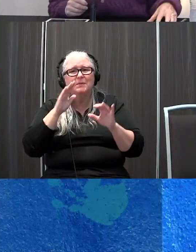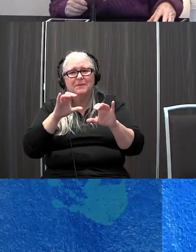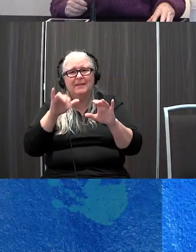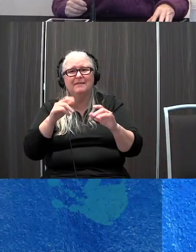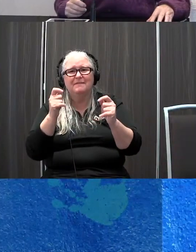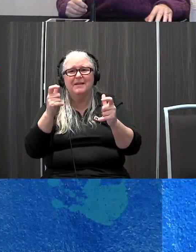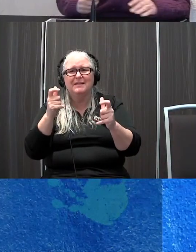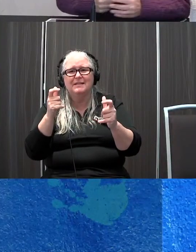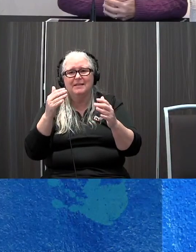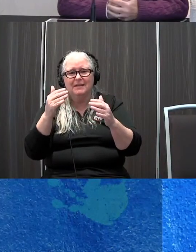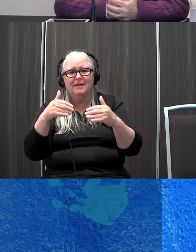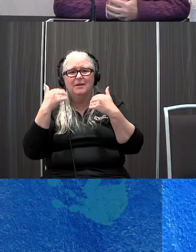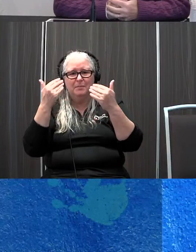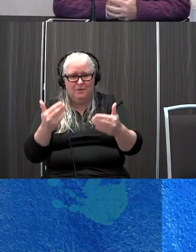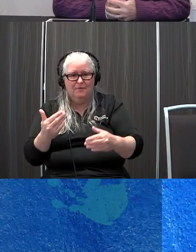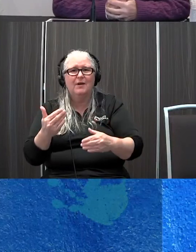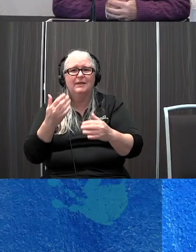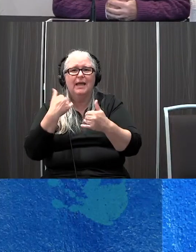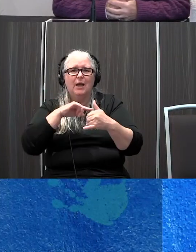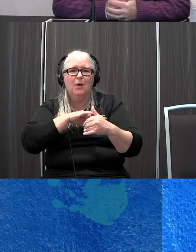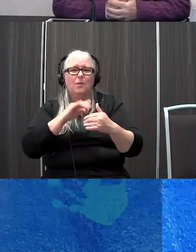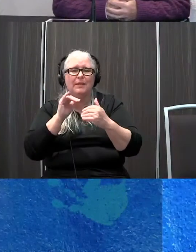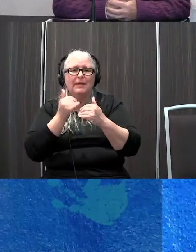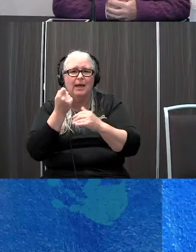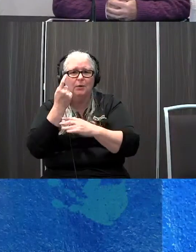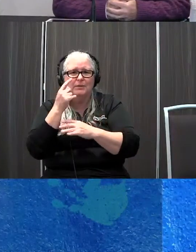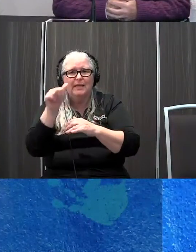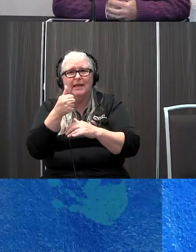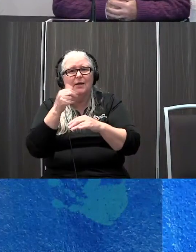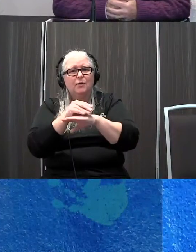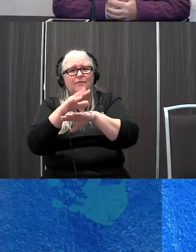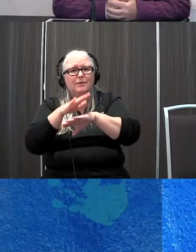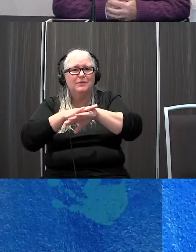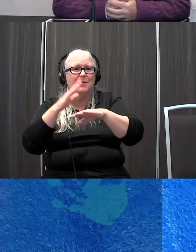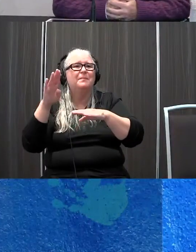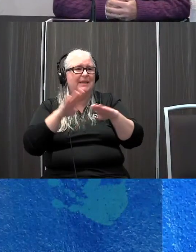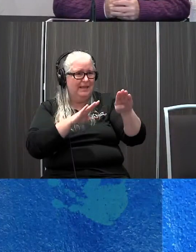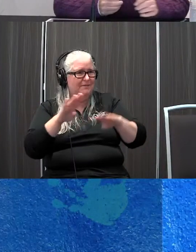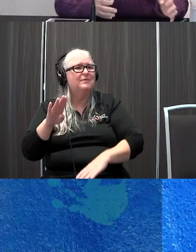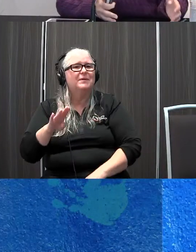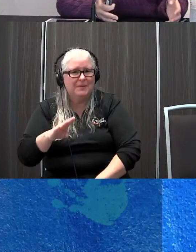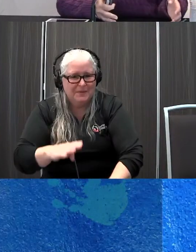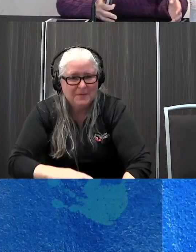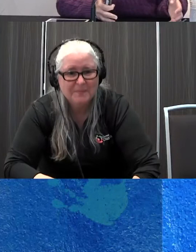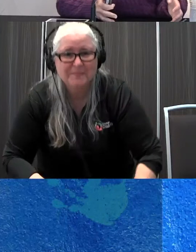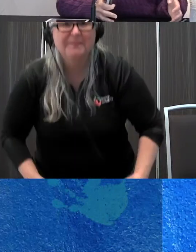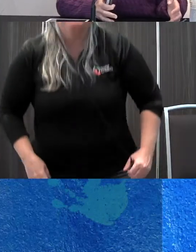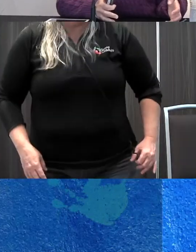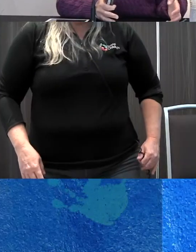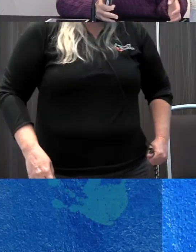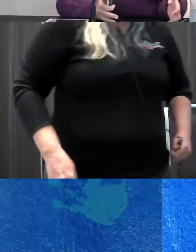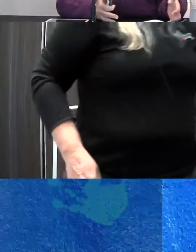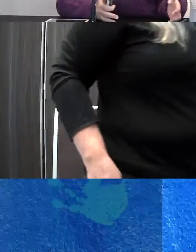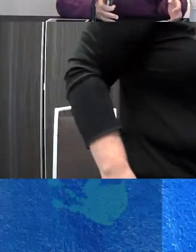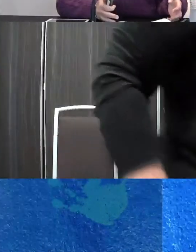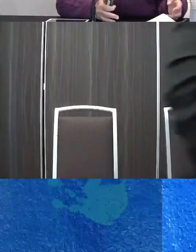and move on to how we understand other influences on behavior. Okay, so when we're looking at trying to figure out why they're